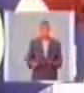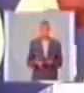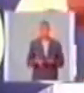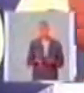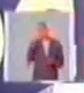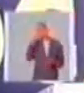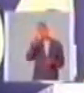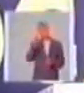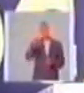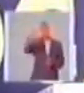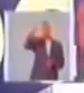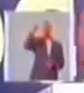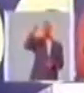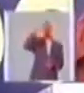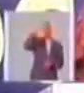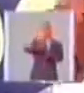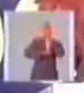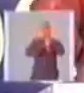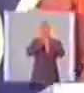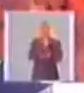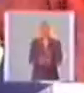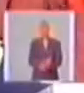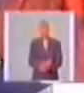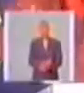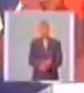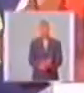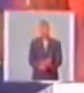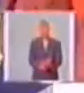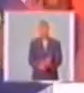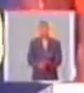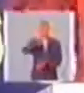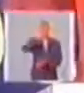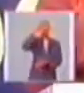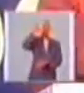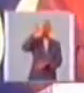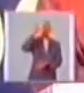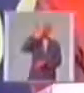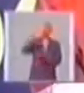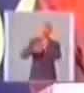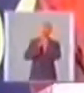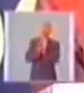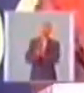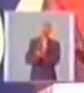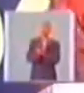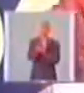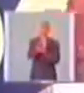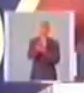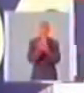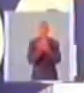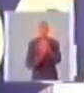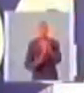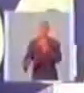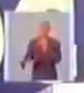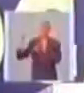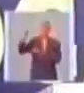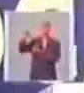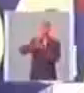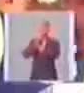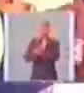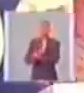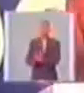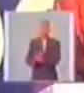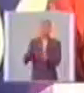400 years. Now, in theology, no, your father said, I have 400 silent years. And son, the other one,